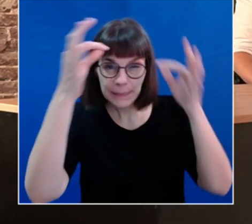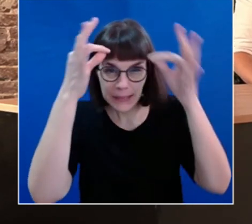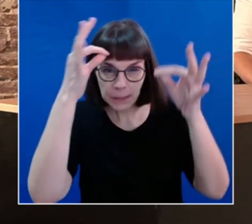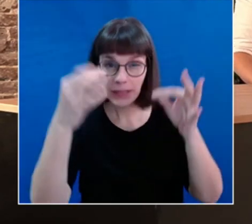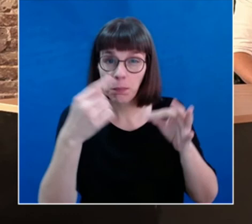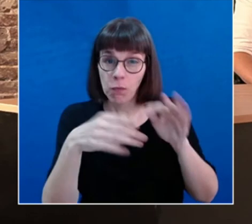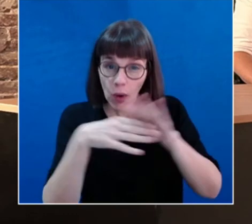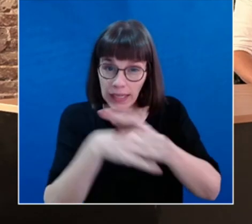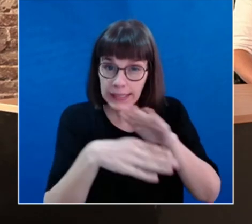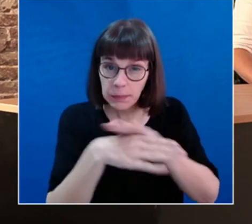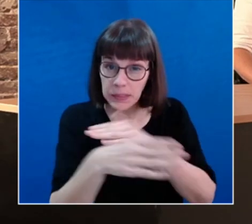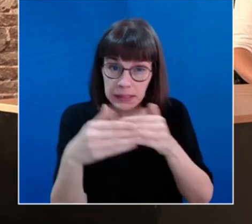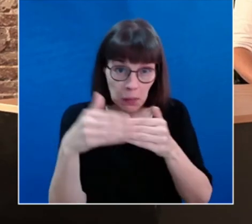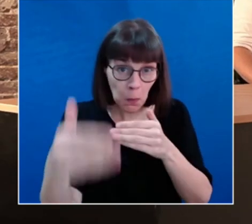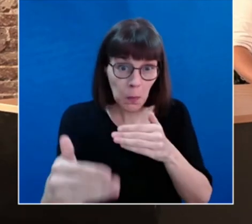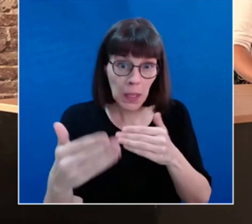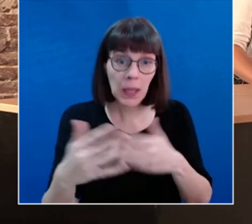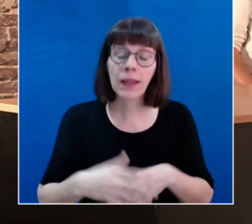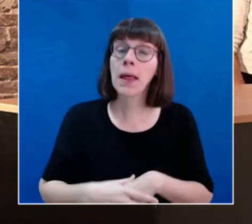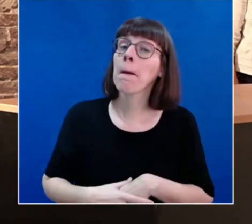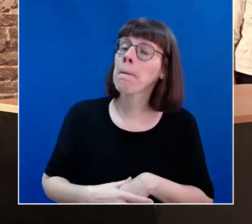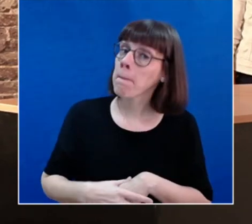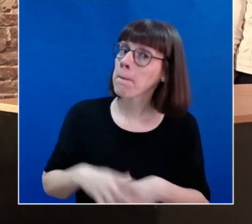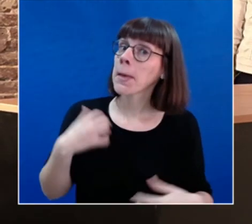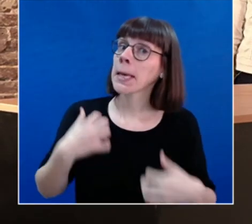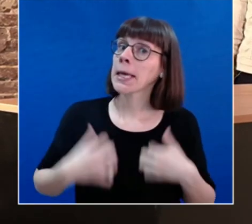Ooh, that's a very interesting question.